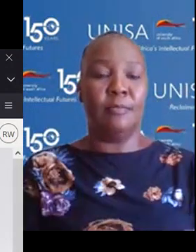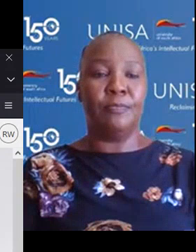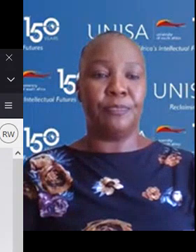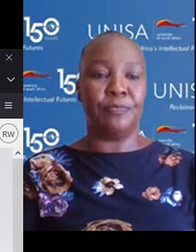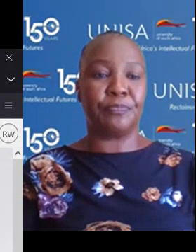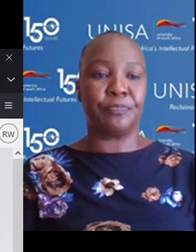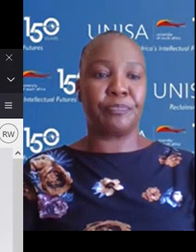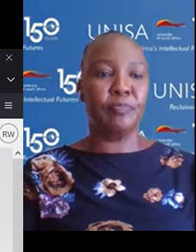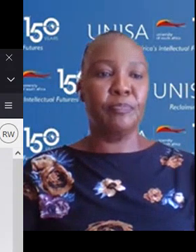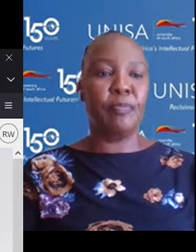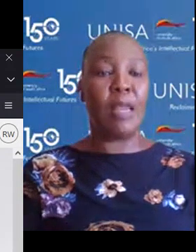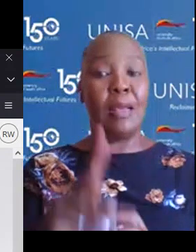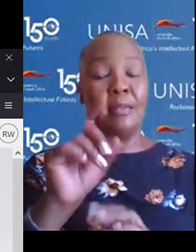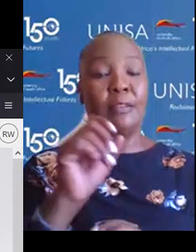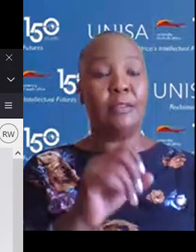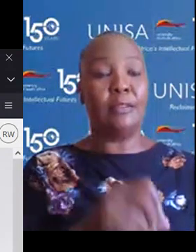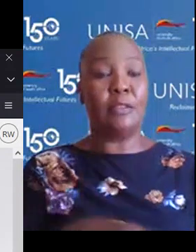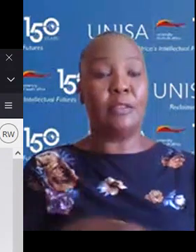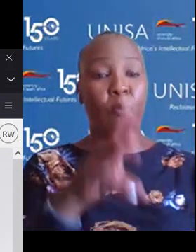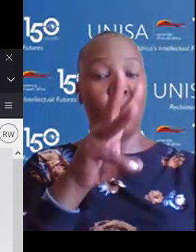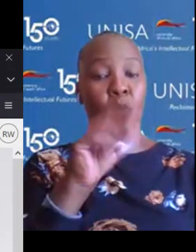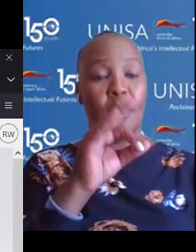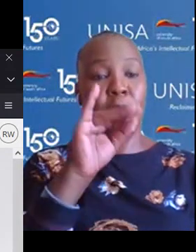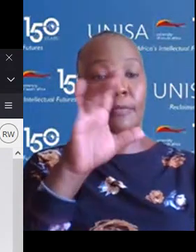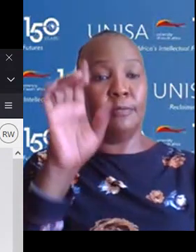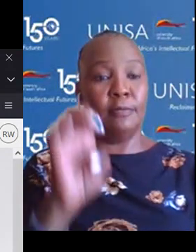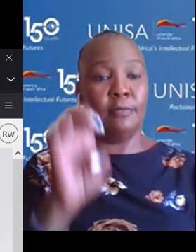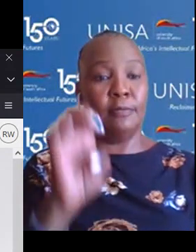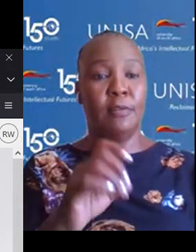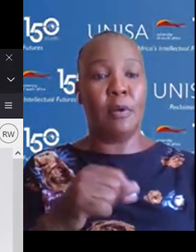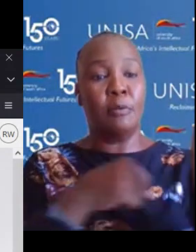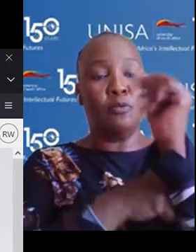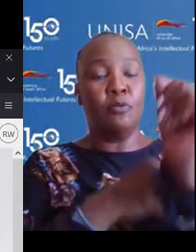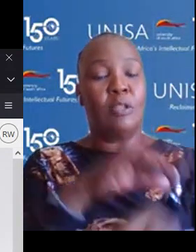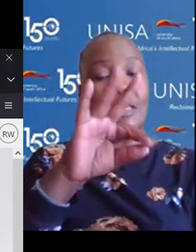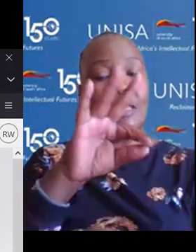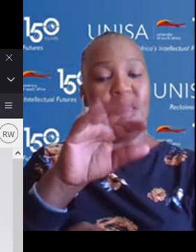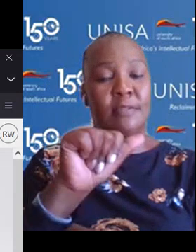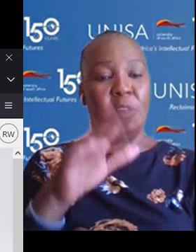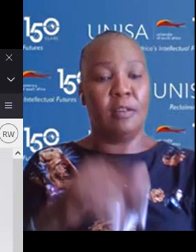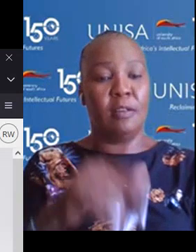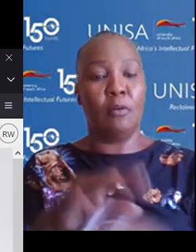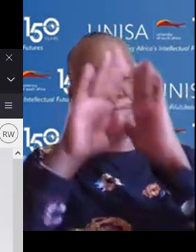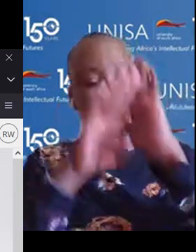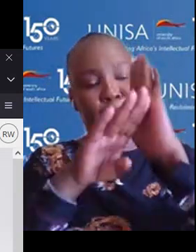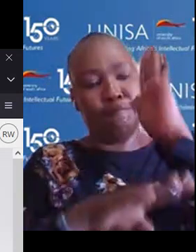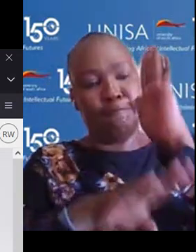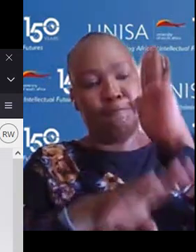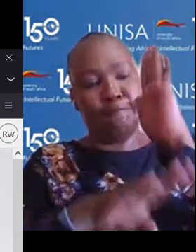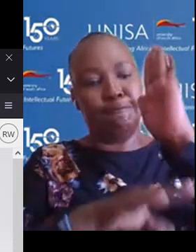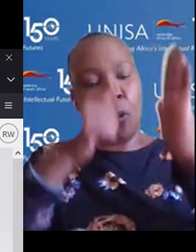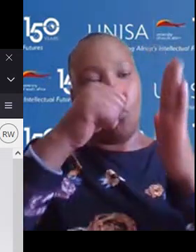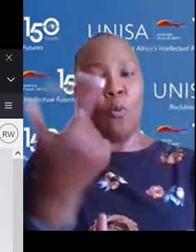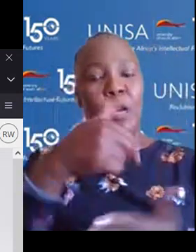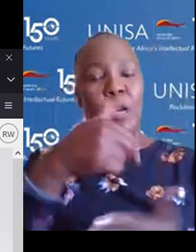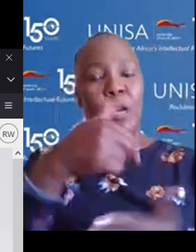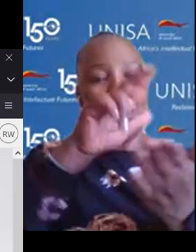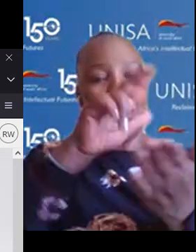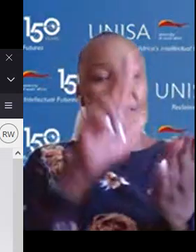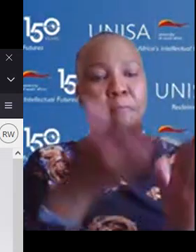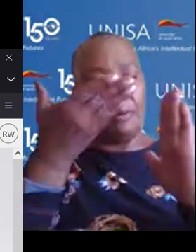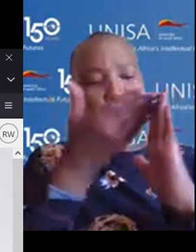Now, if you click on this button, and you click on Microsoft 365, or you can click here at the bottom, all apps, it will display